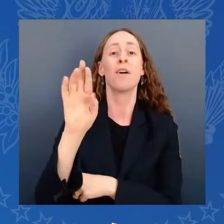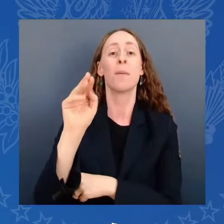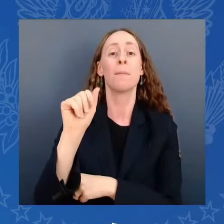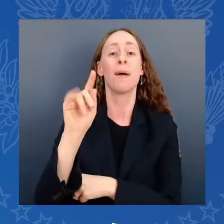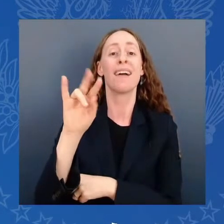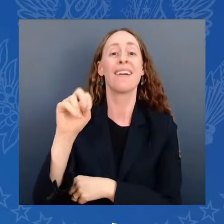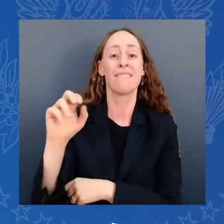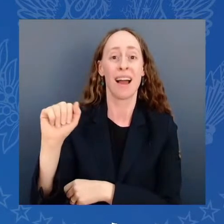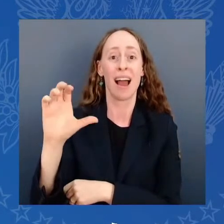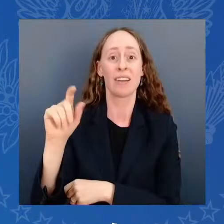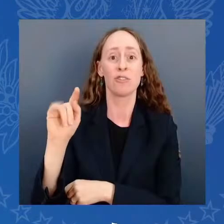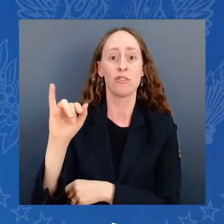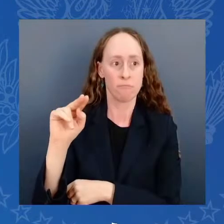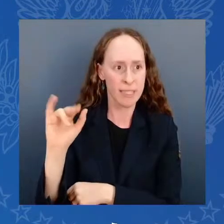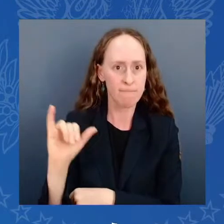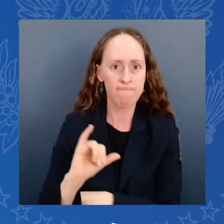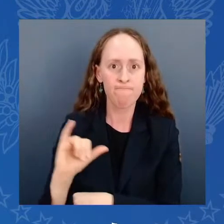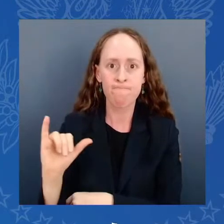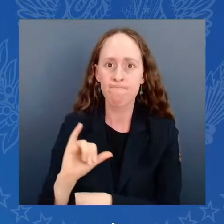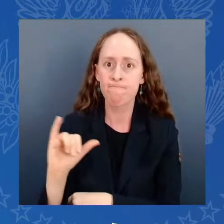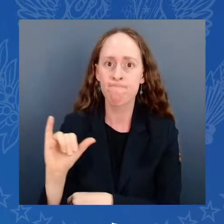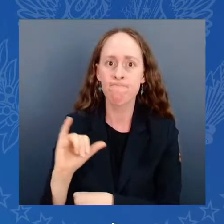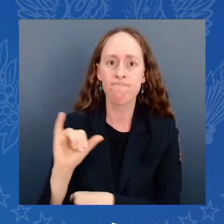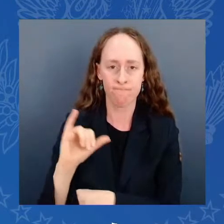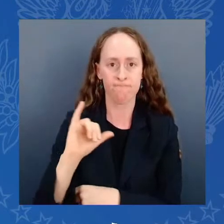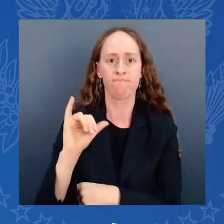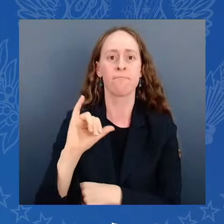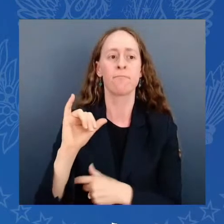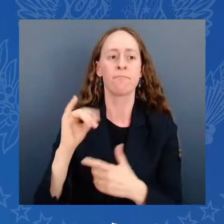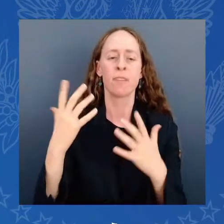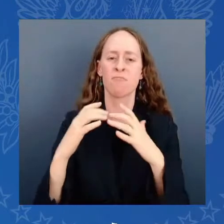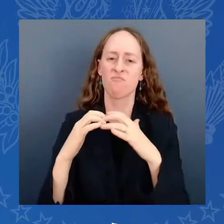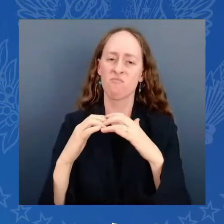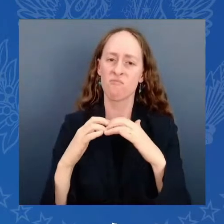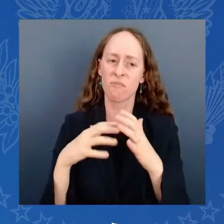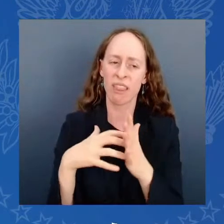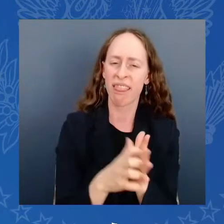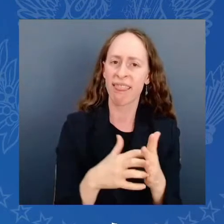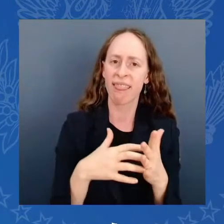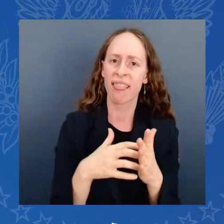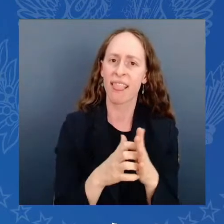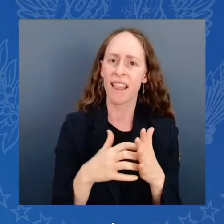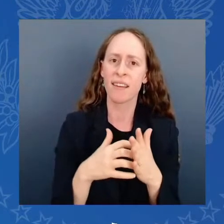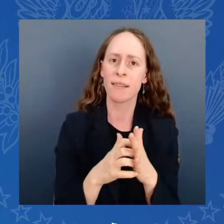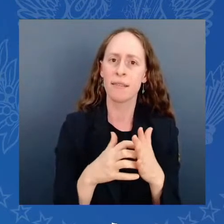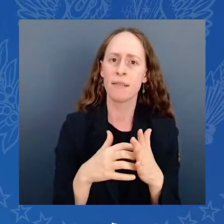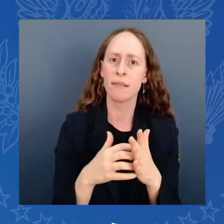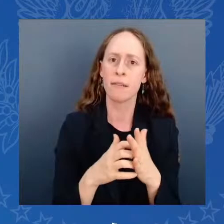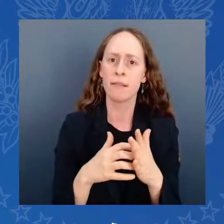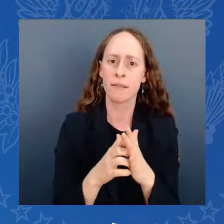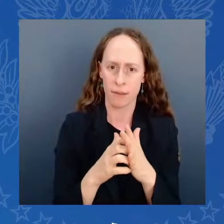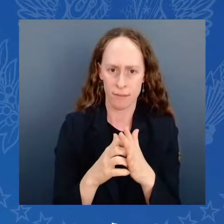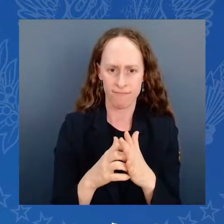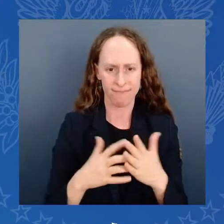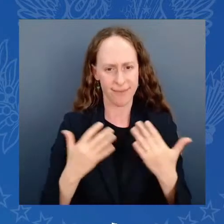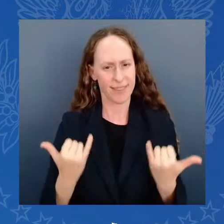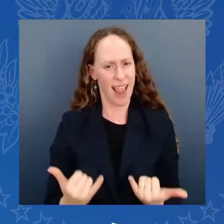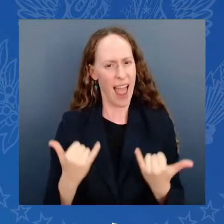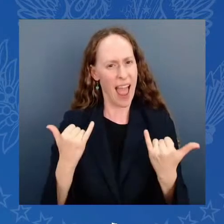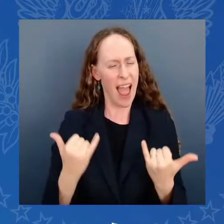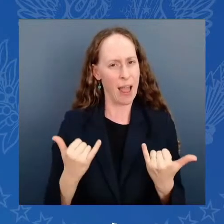well. And now, there's an extreme movement and agenda called Project